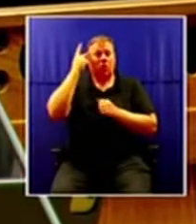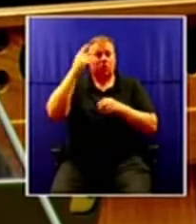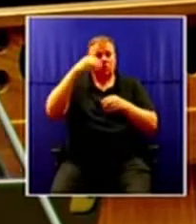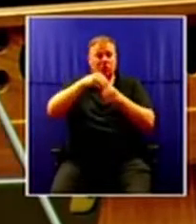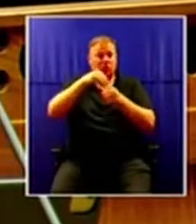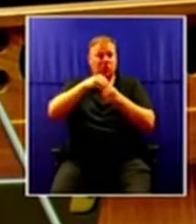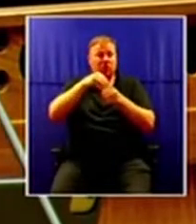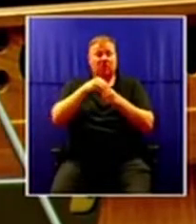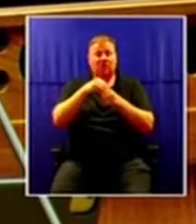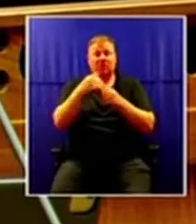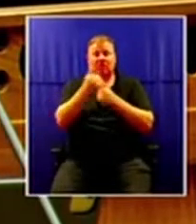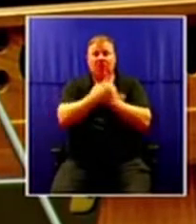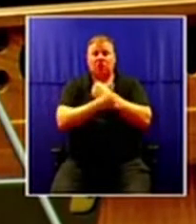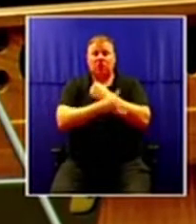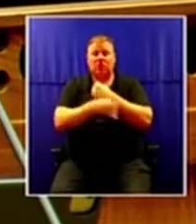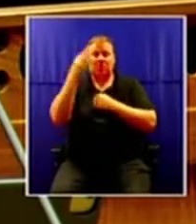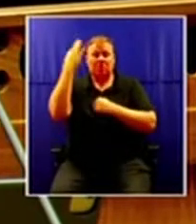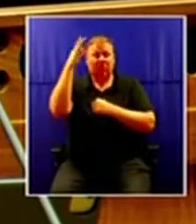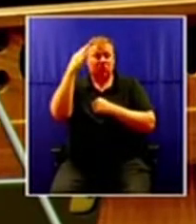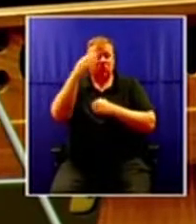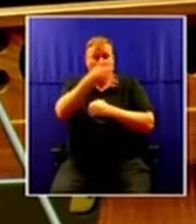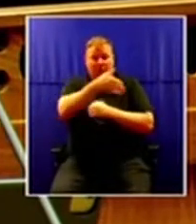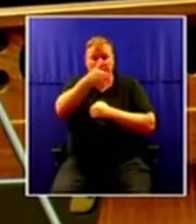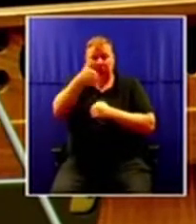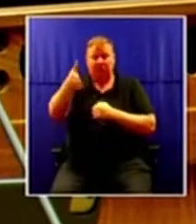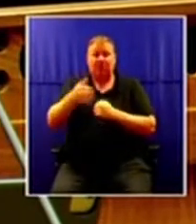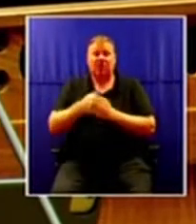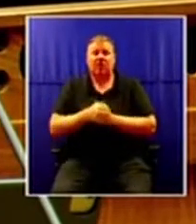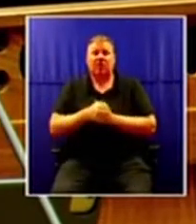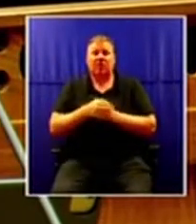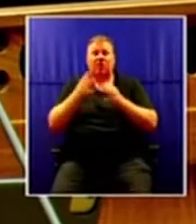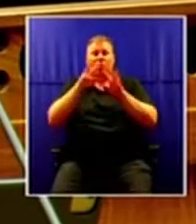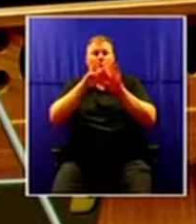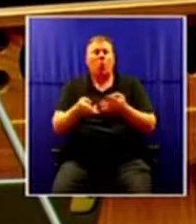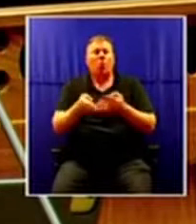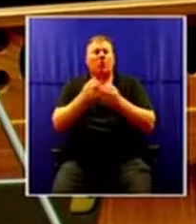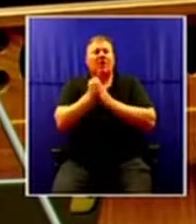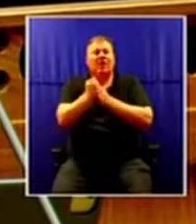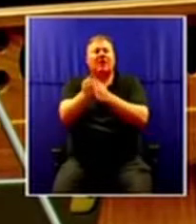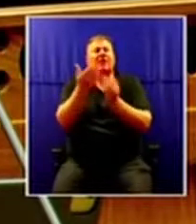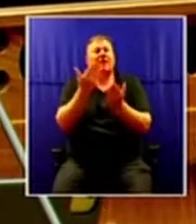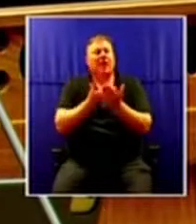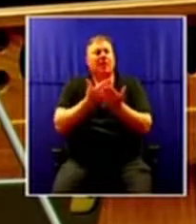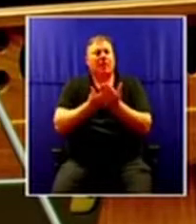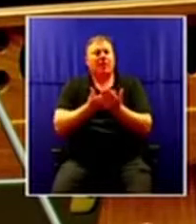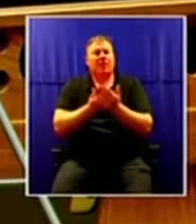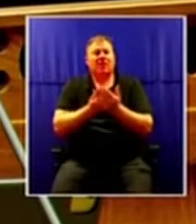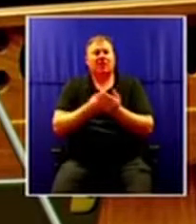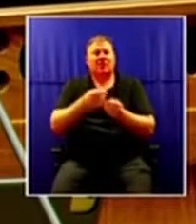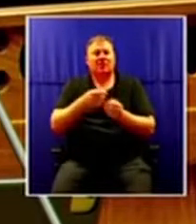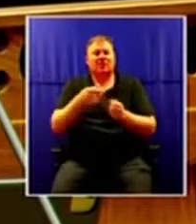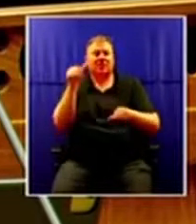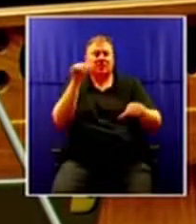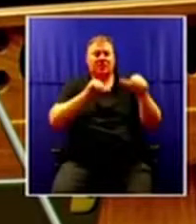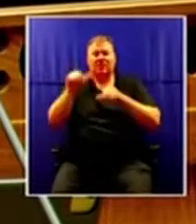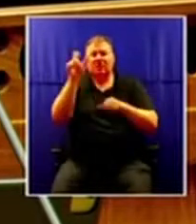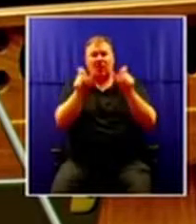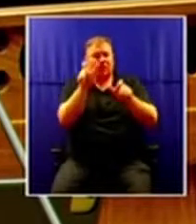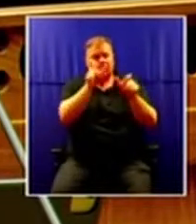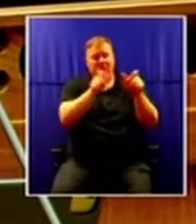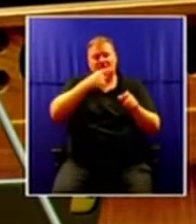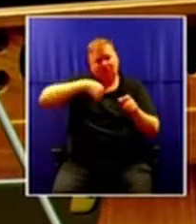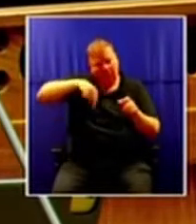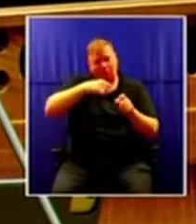has demonstrated the world-leading capabilities of our scientists, of